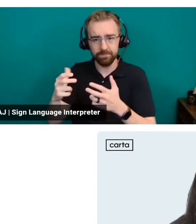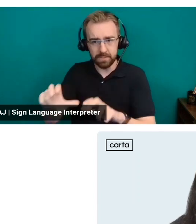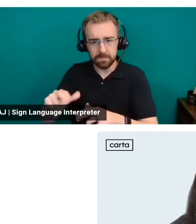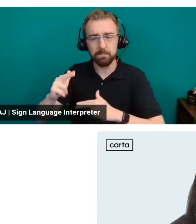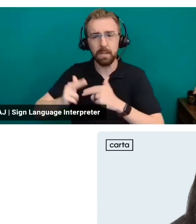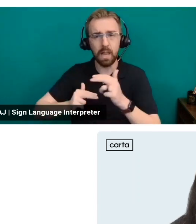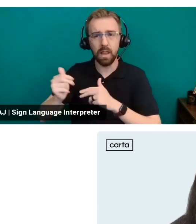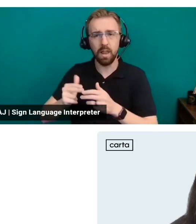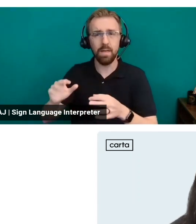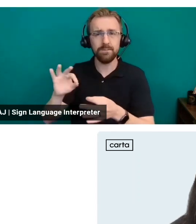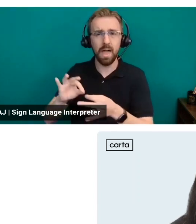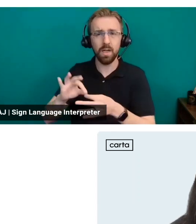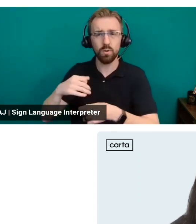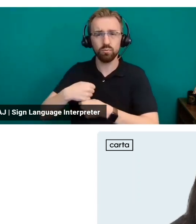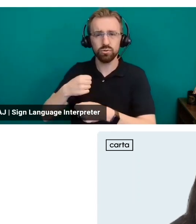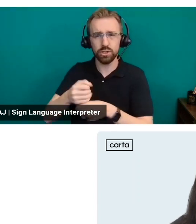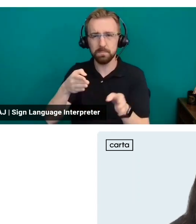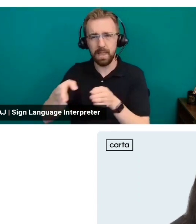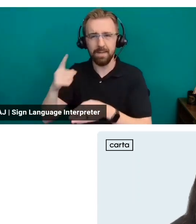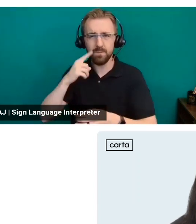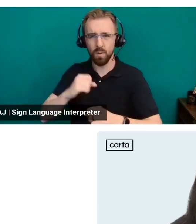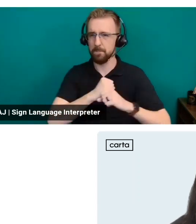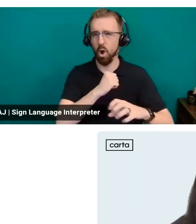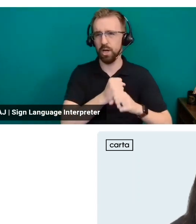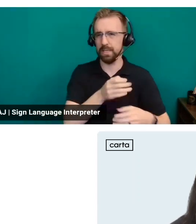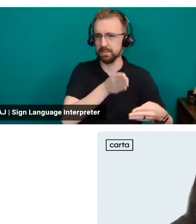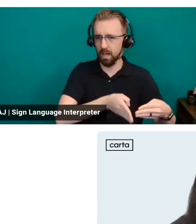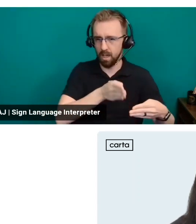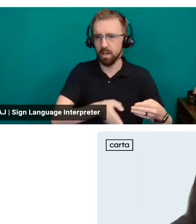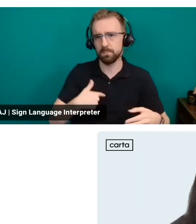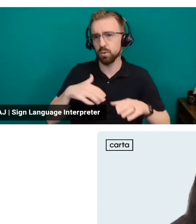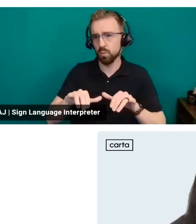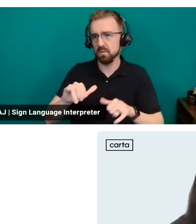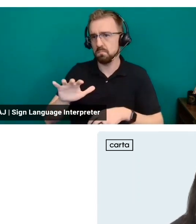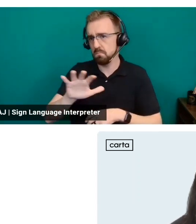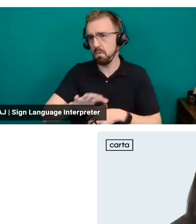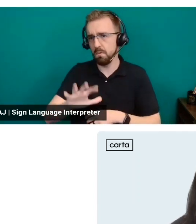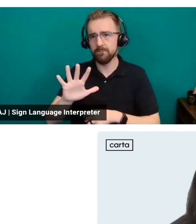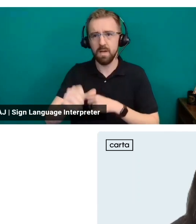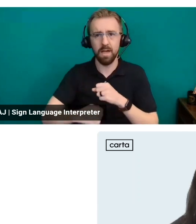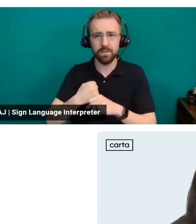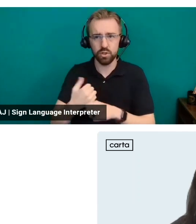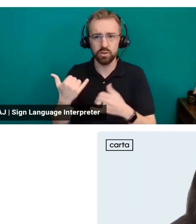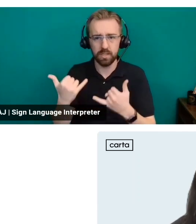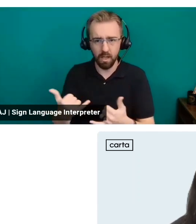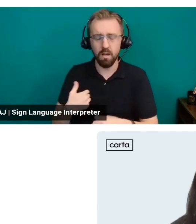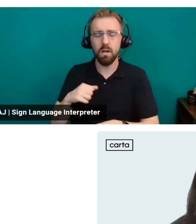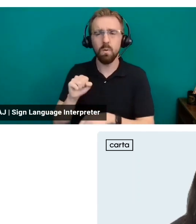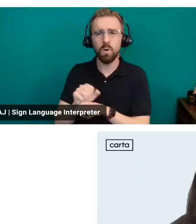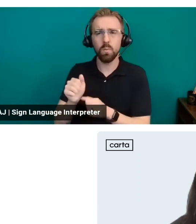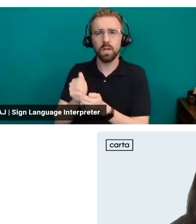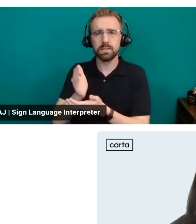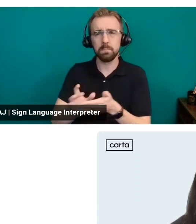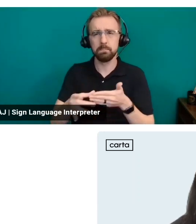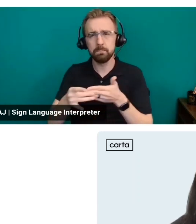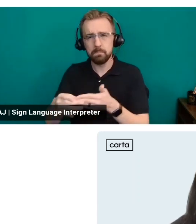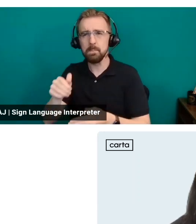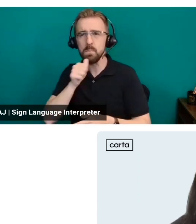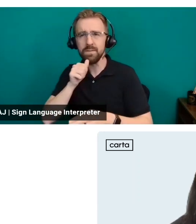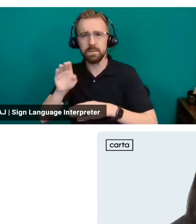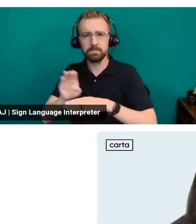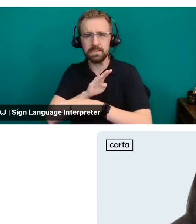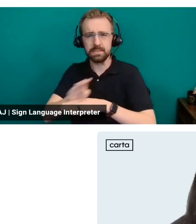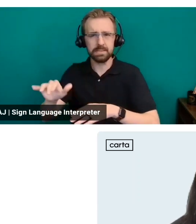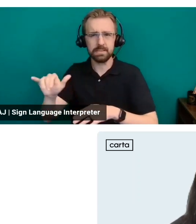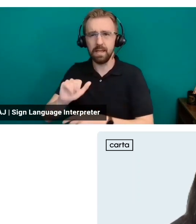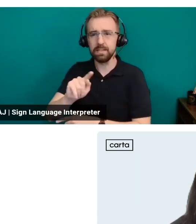building value creation plans on the marketing side. And so I've been doing this for about 5 years, and we work with some of the leading private equity investors out there